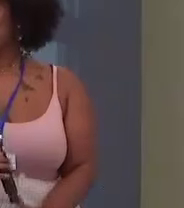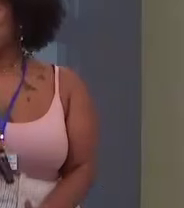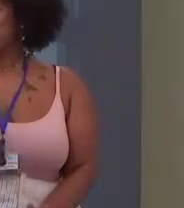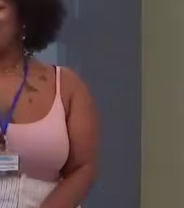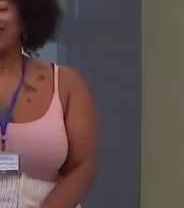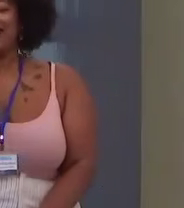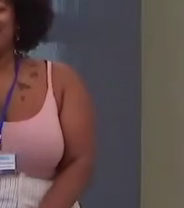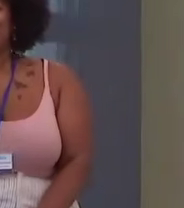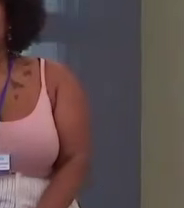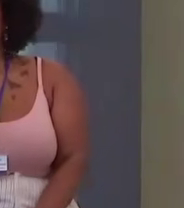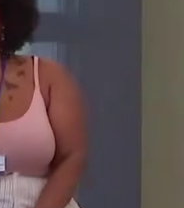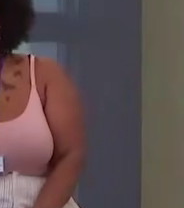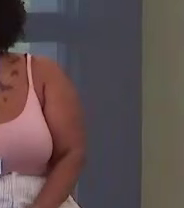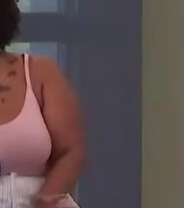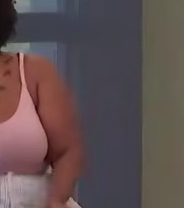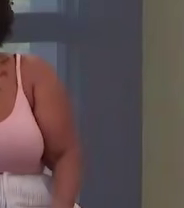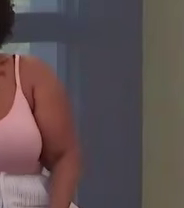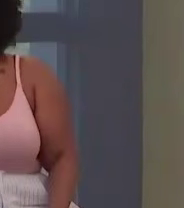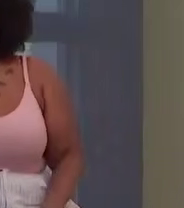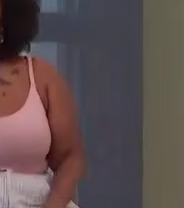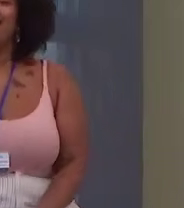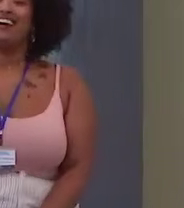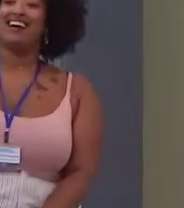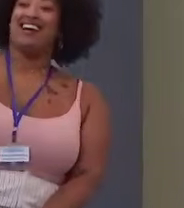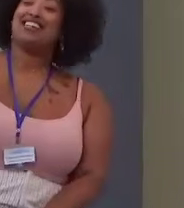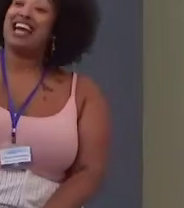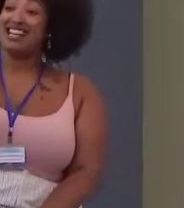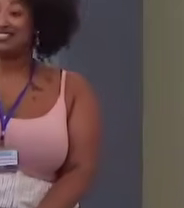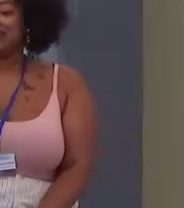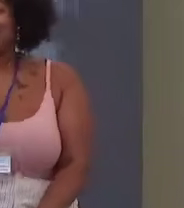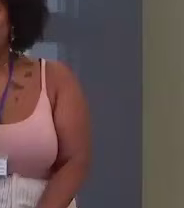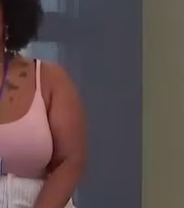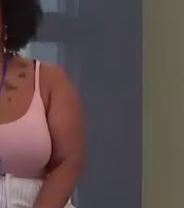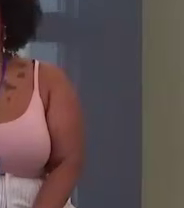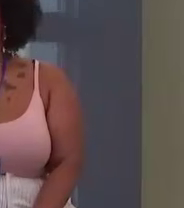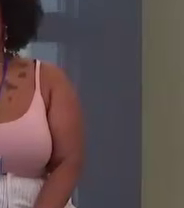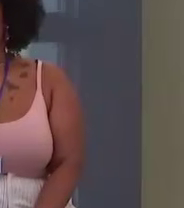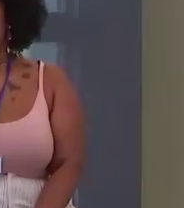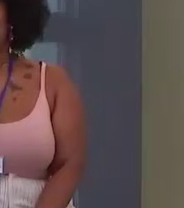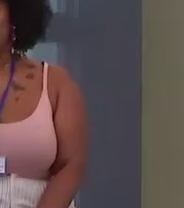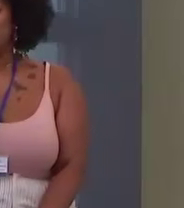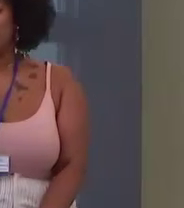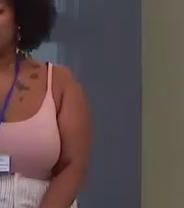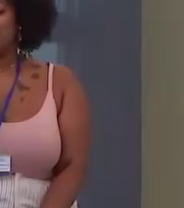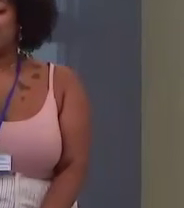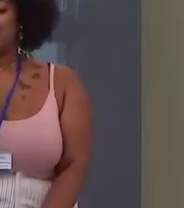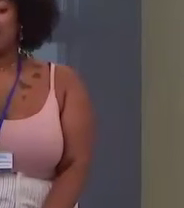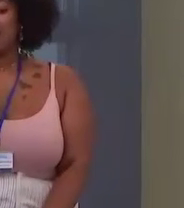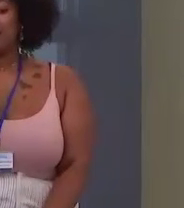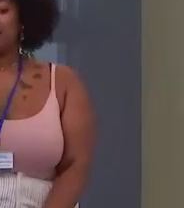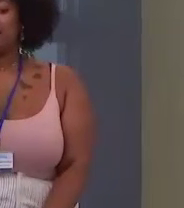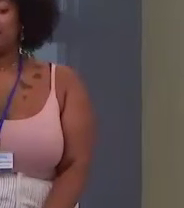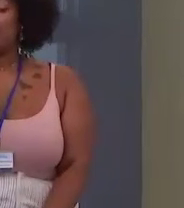Wow. Okay. I think they're thinking about it. Yes, we are. I think for a lot of